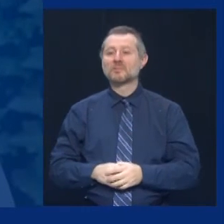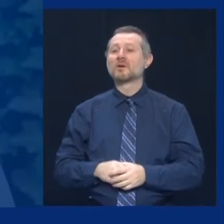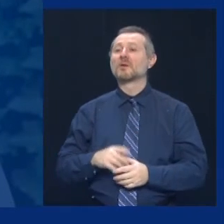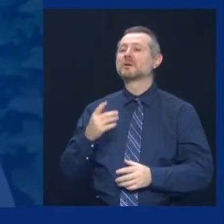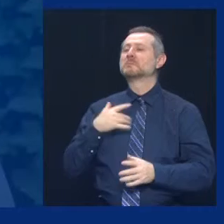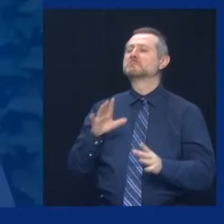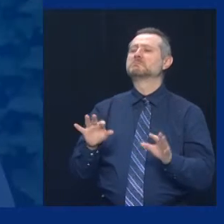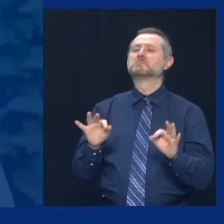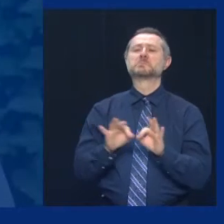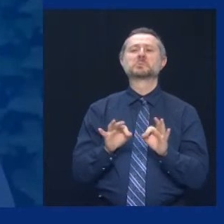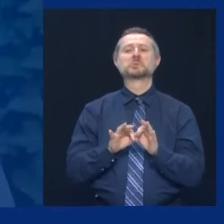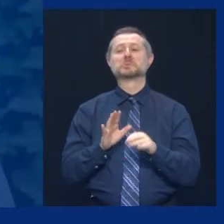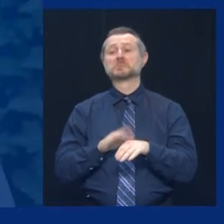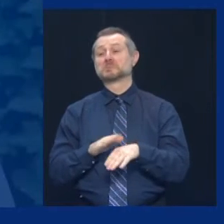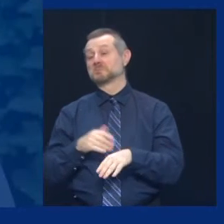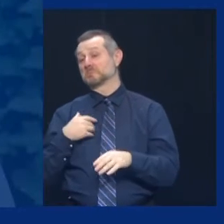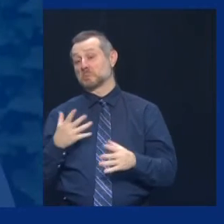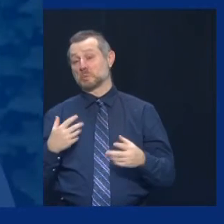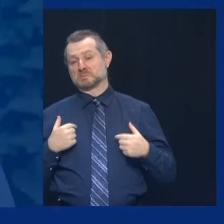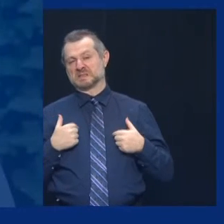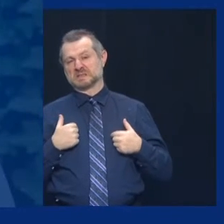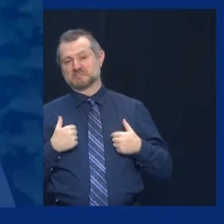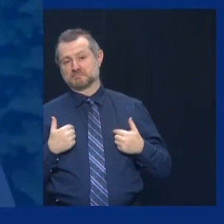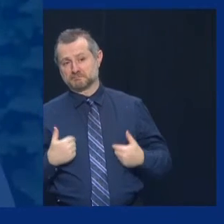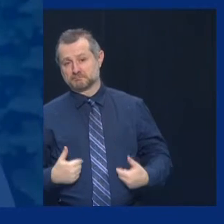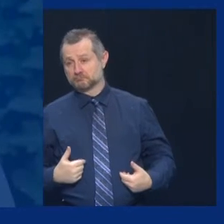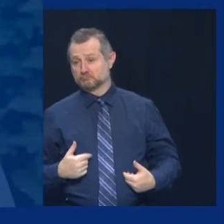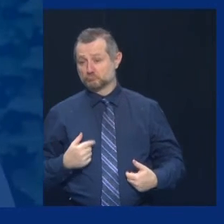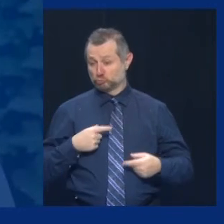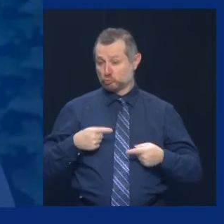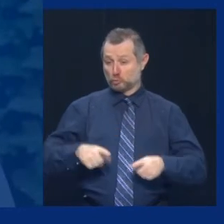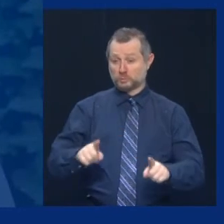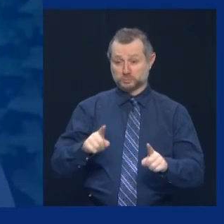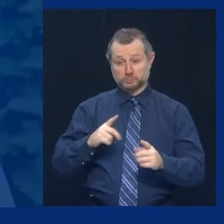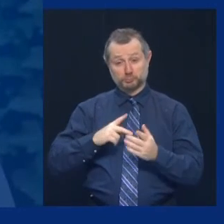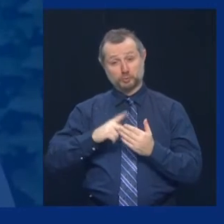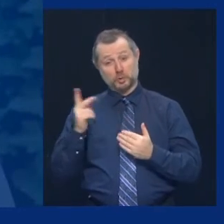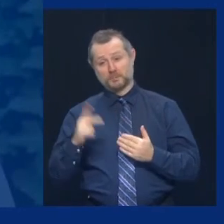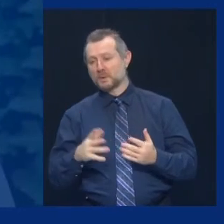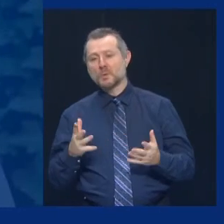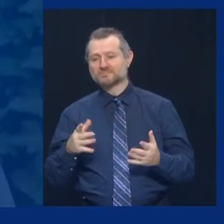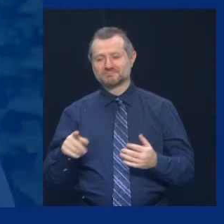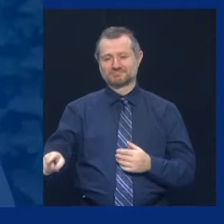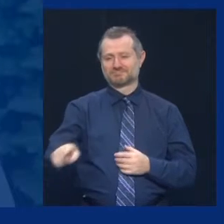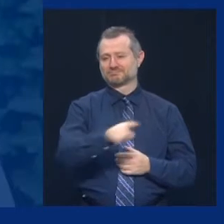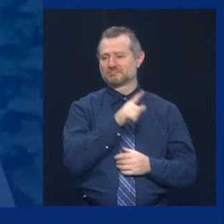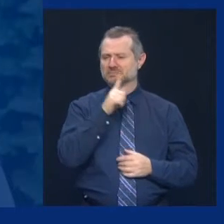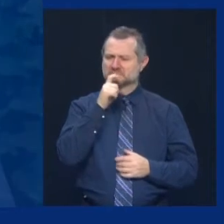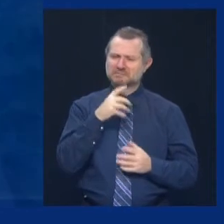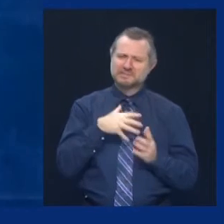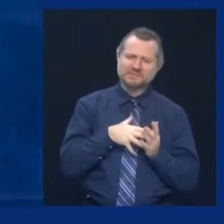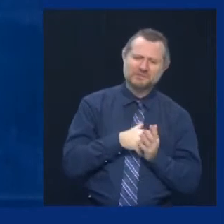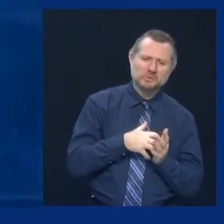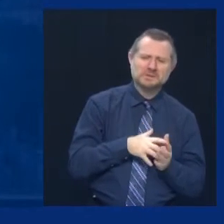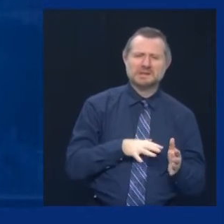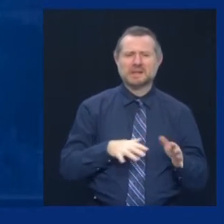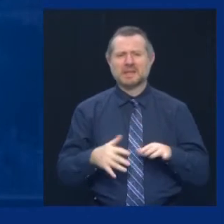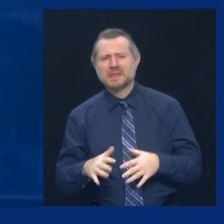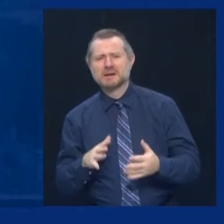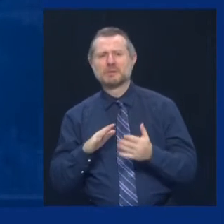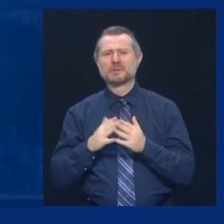Key for me in this vaccination program is to make sure the vulnerable communities and underserved communities are not left